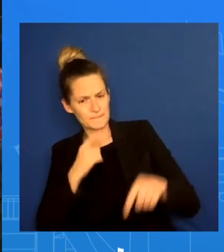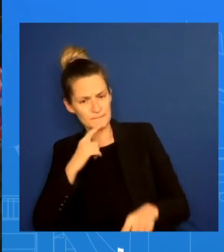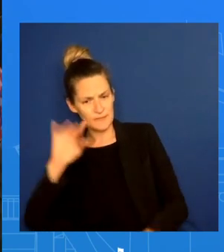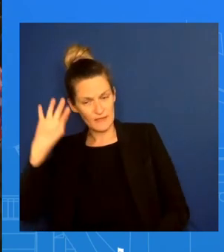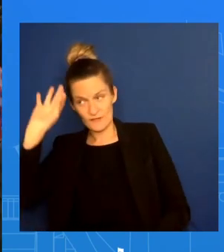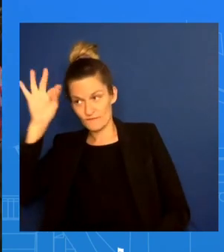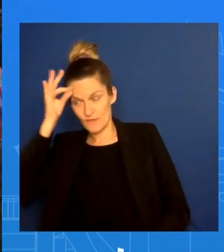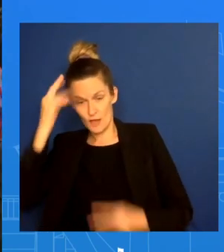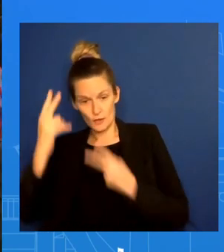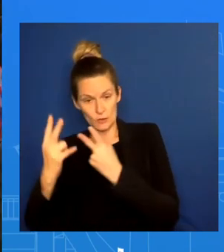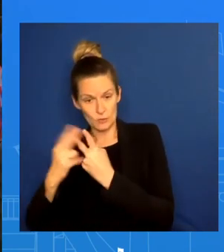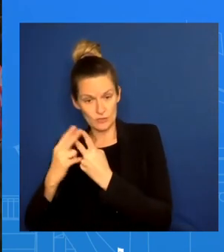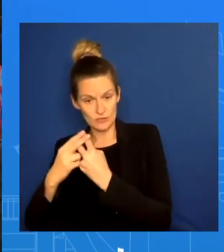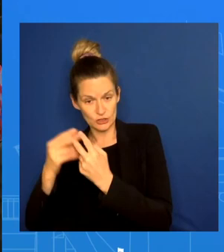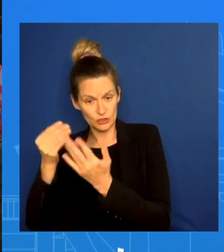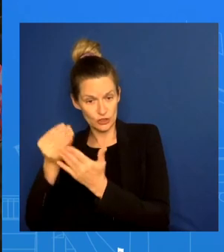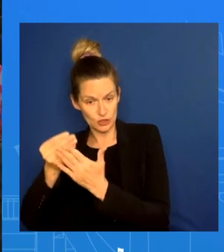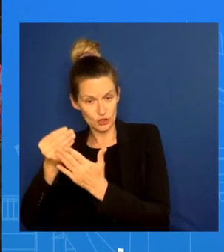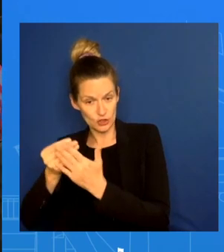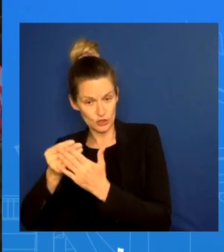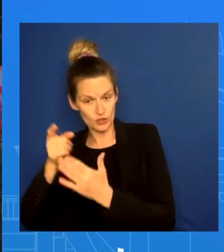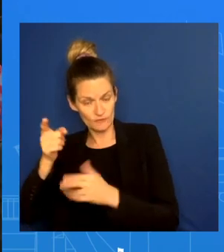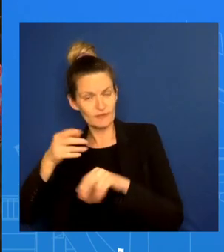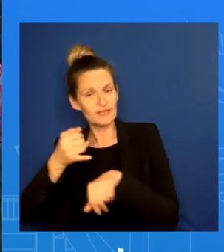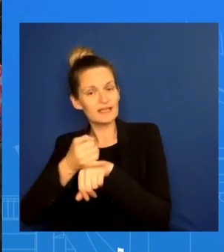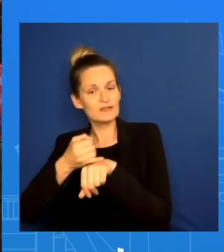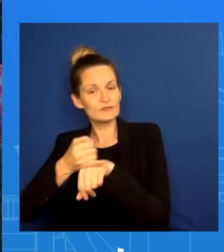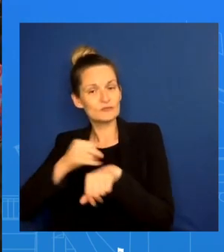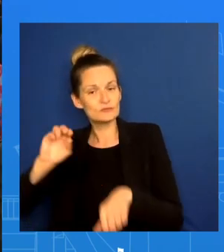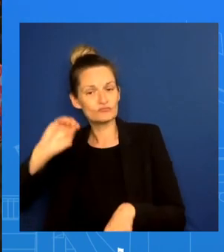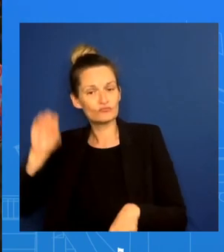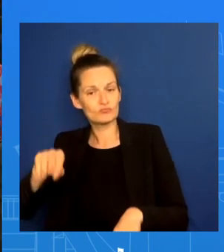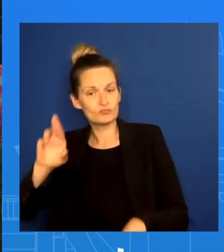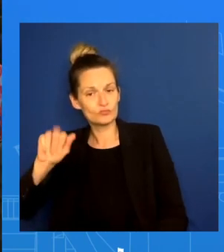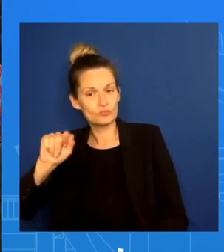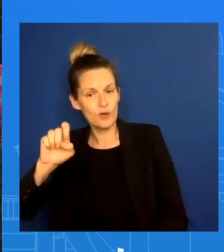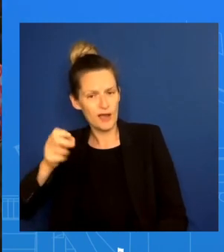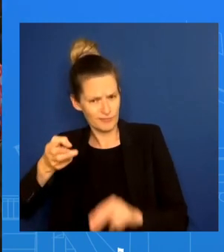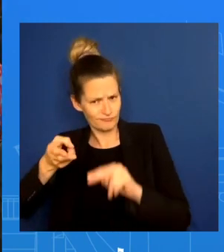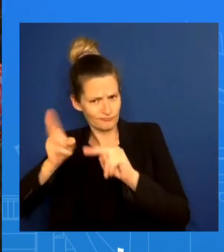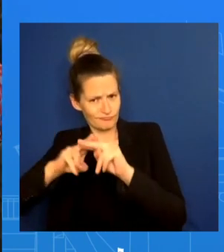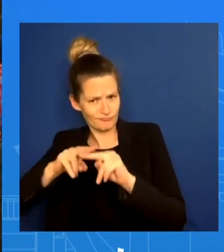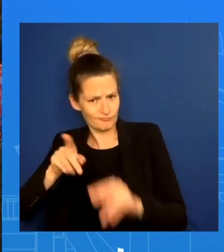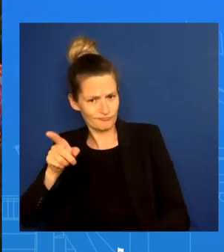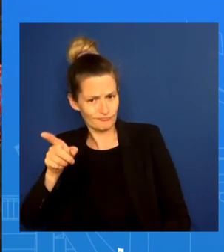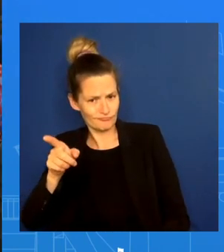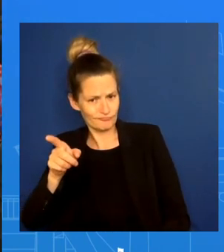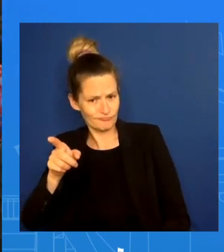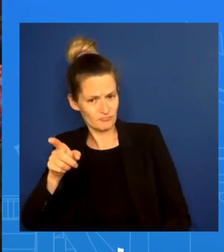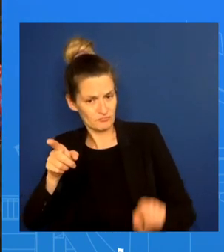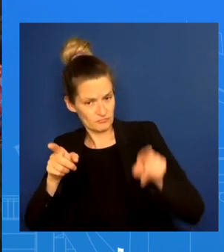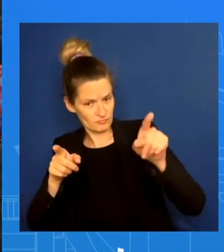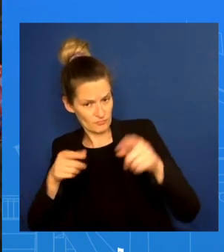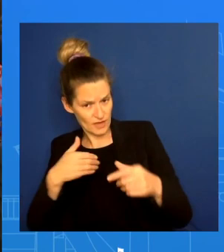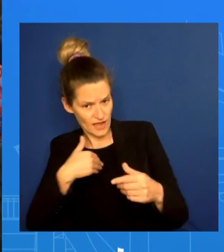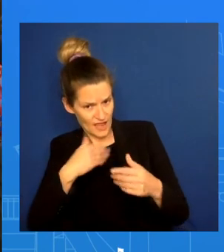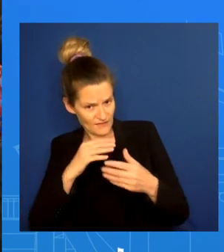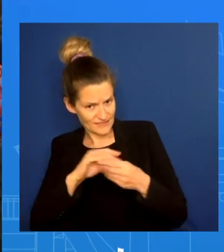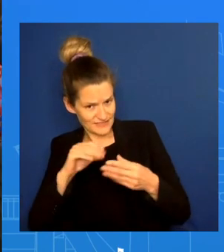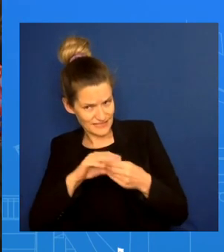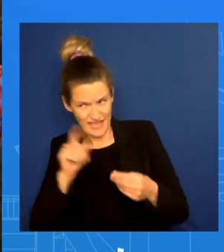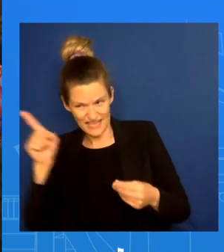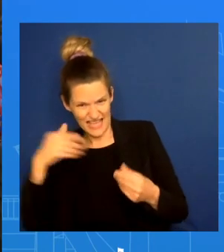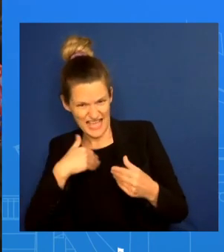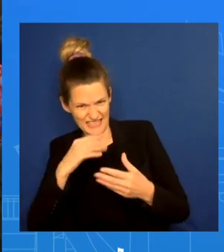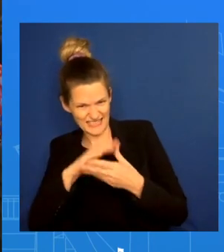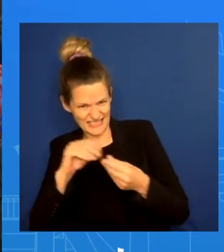that the U.S. economy is not currently in a recession, but that the path to have a soft landing clearly has narrowed, which translate